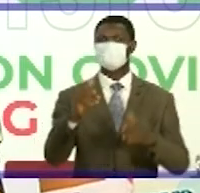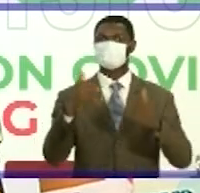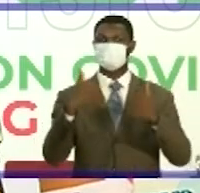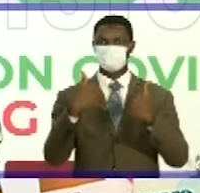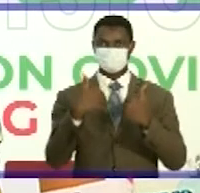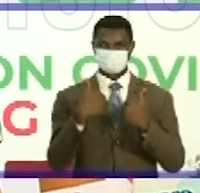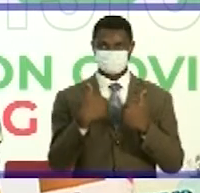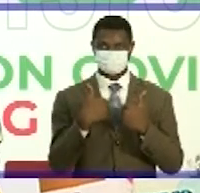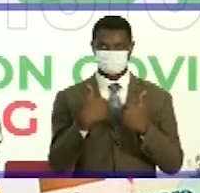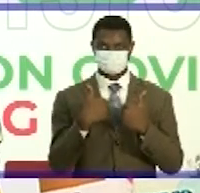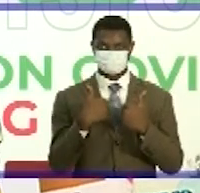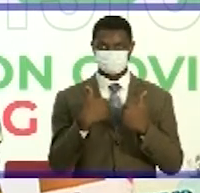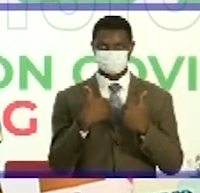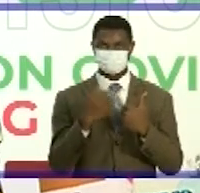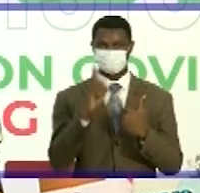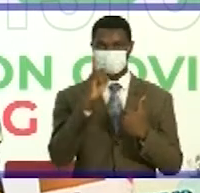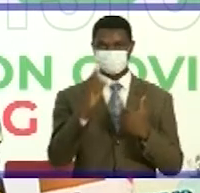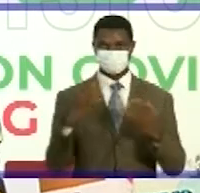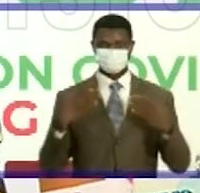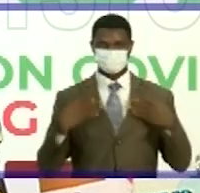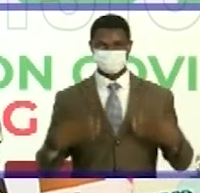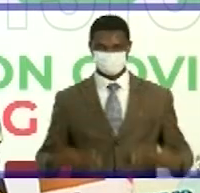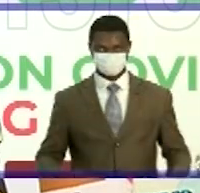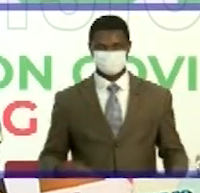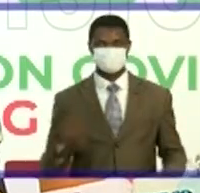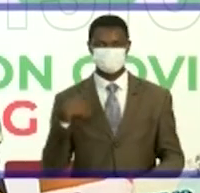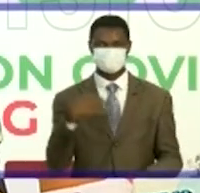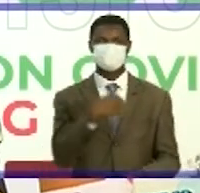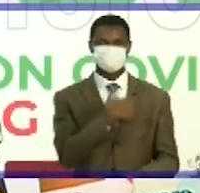as a body, I think we've done